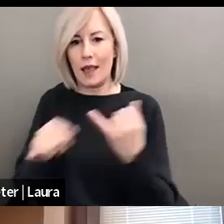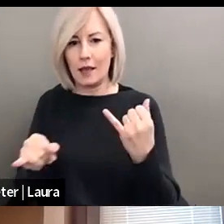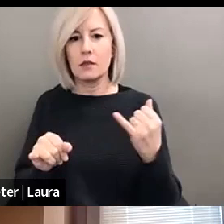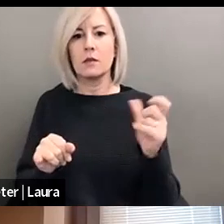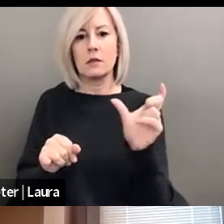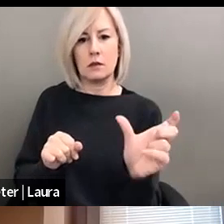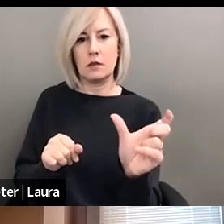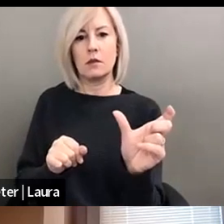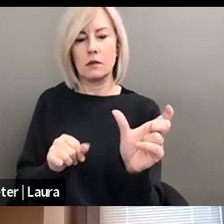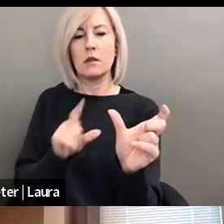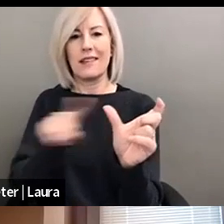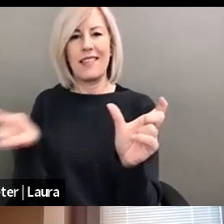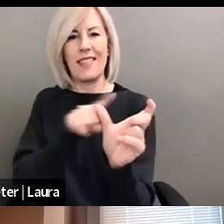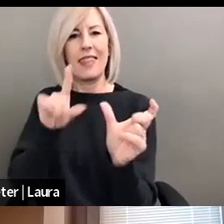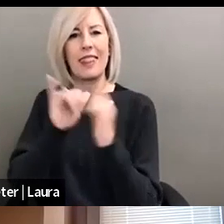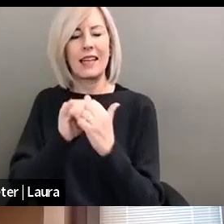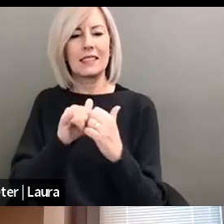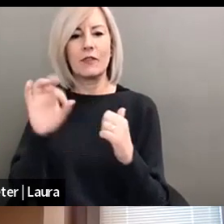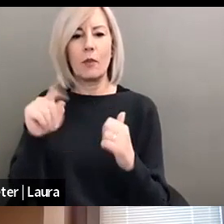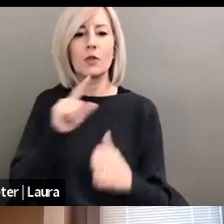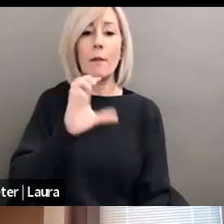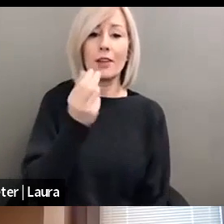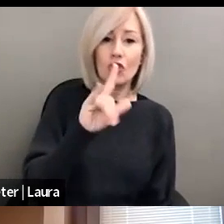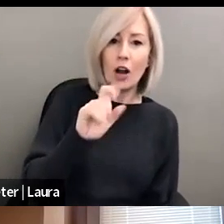first.last@legis.iowa.gov, and that's the format for everybody. So I would be